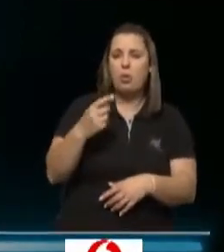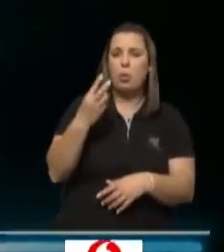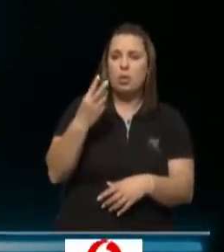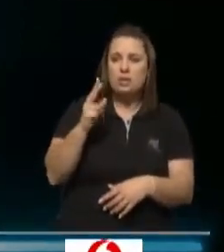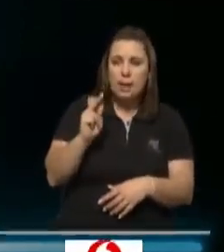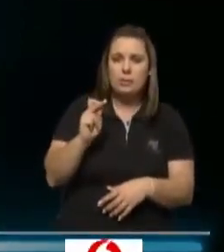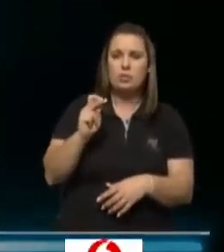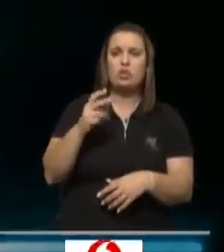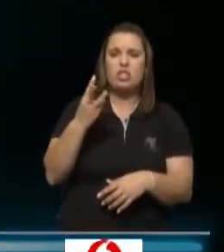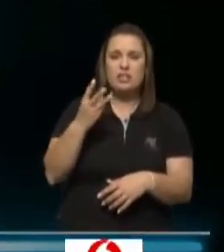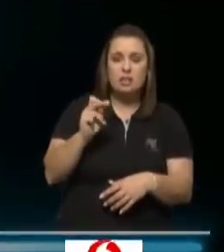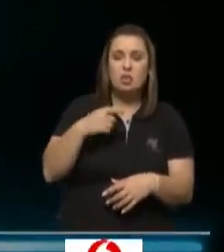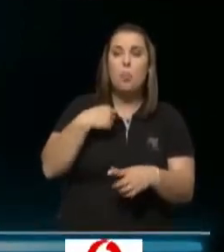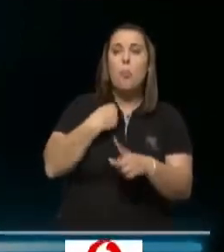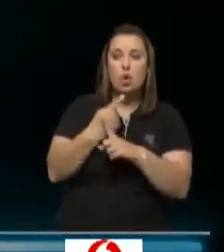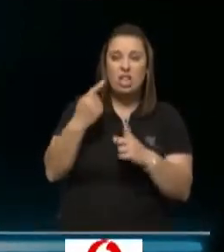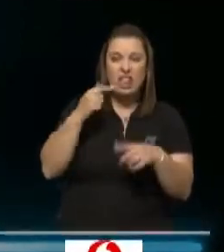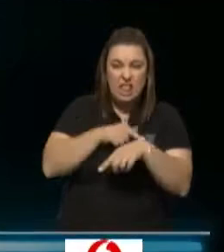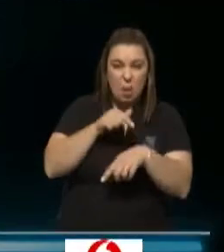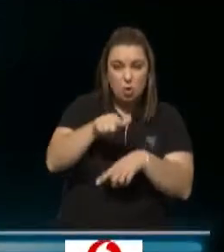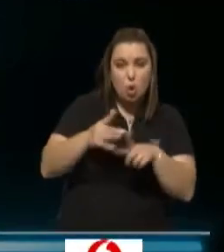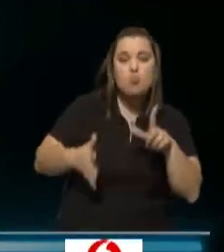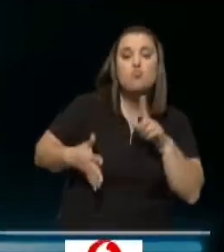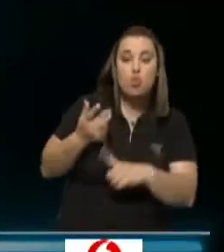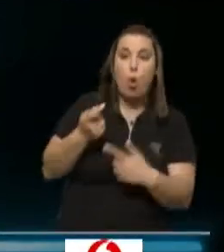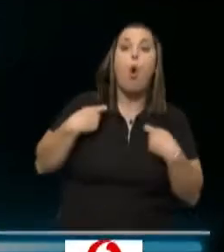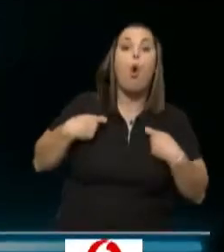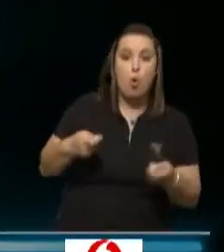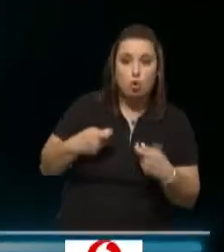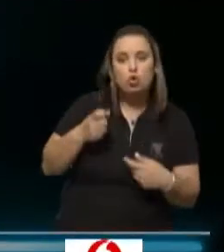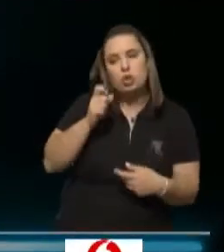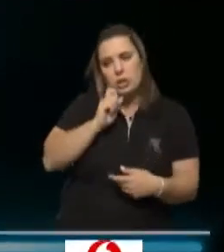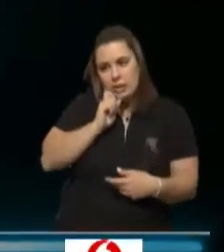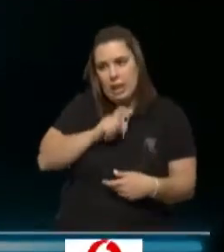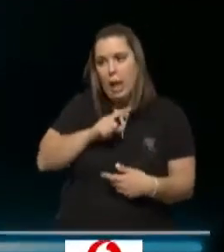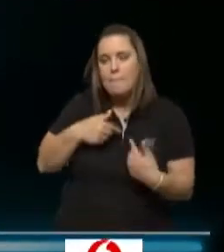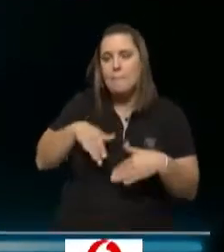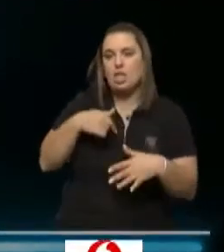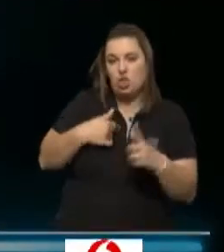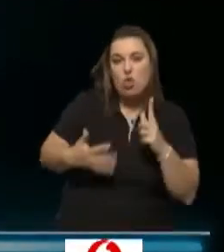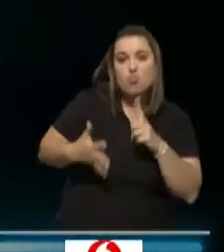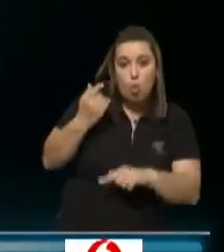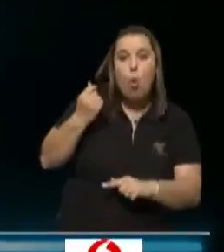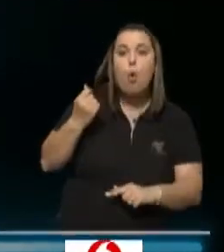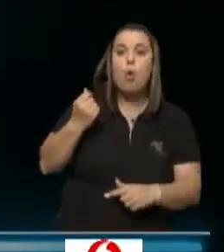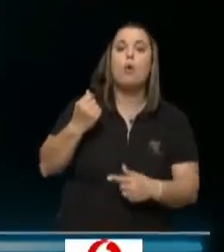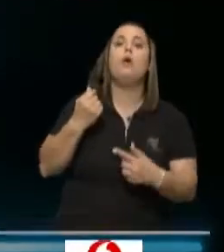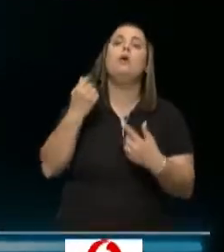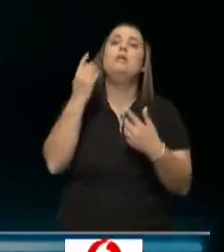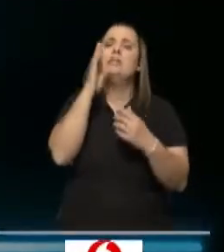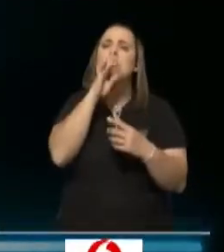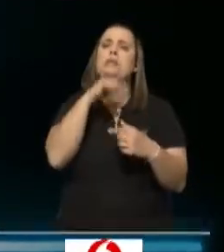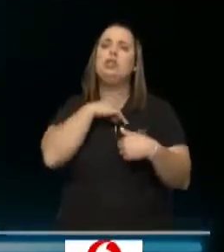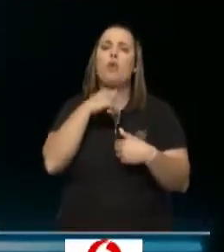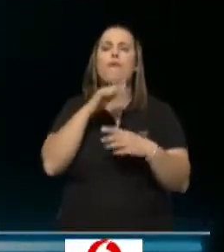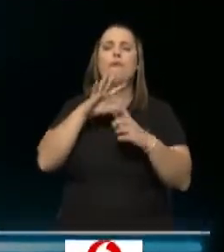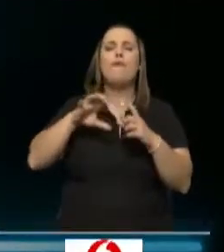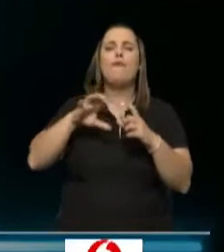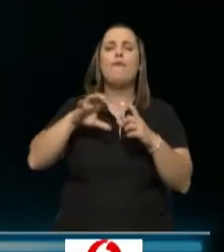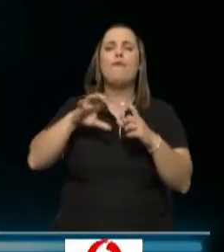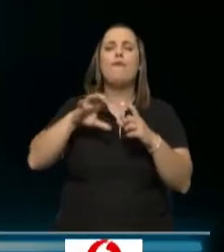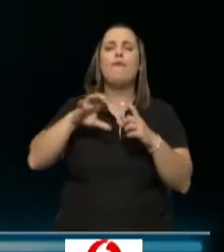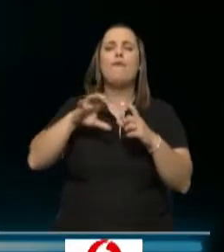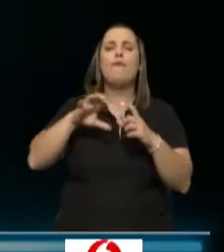more dangerous than 1 or 2 years of delay, because that can be eventually recovered. There are costs, but it can be recovered. What is not recoverable